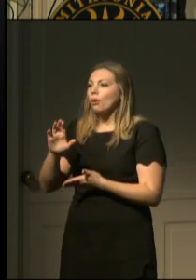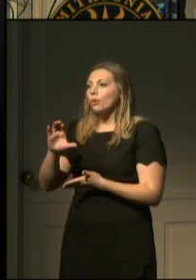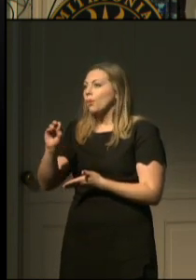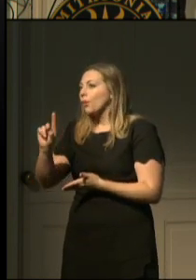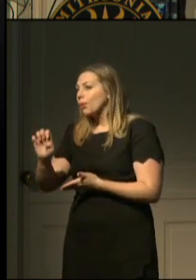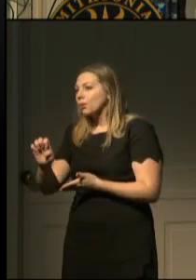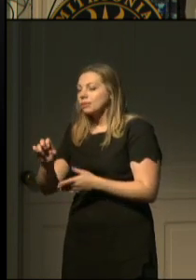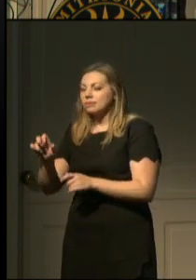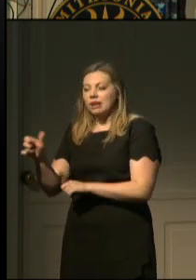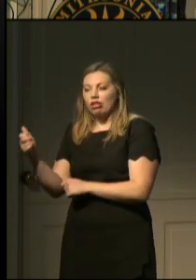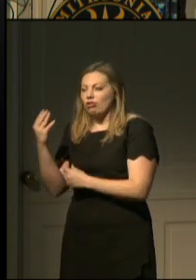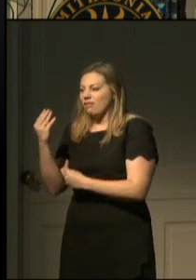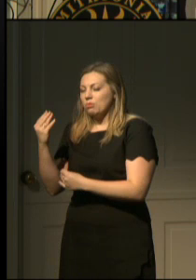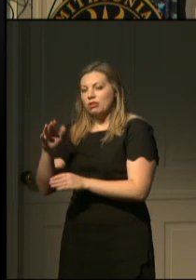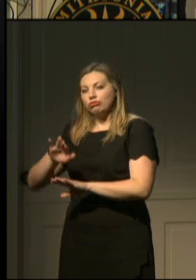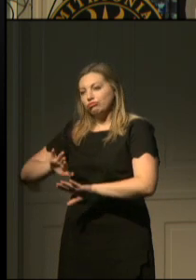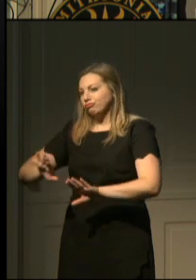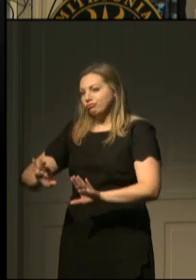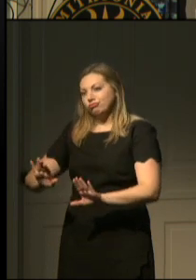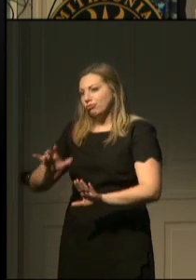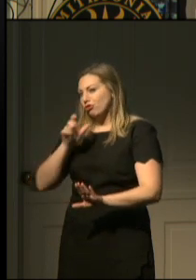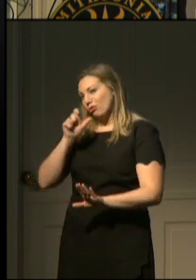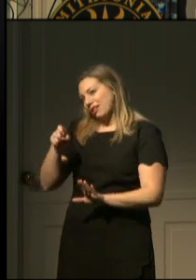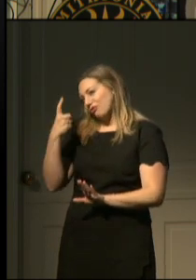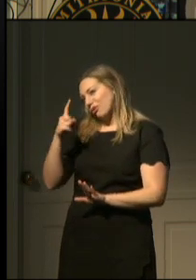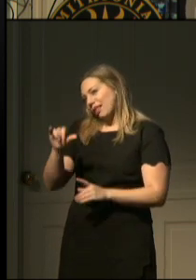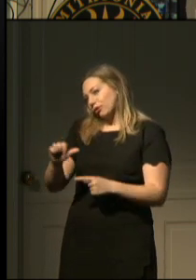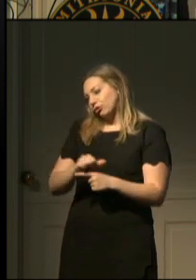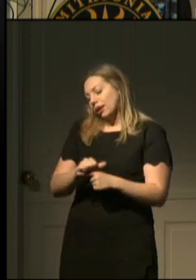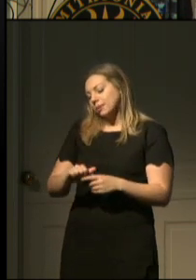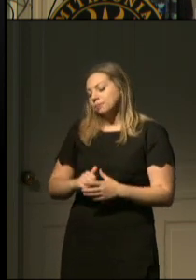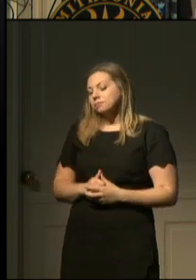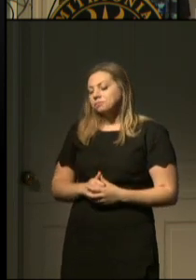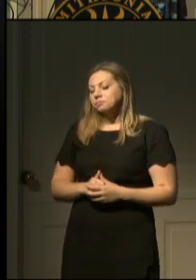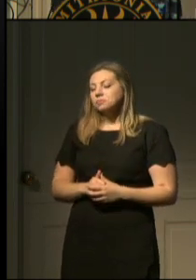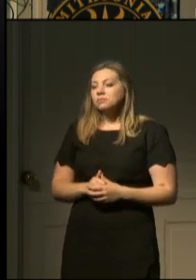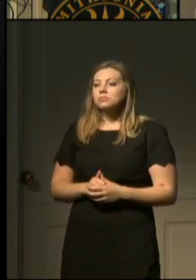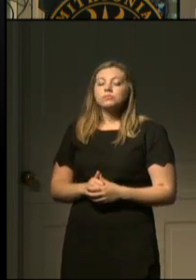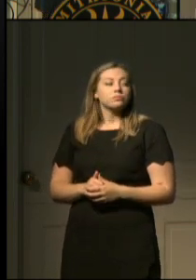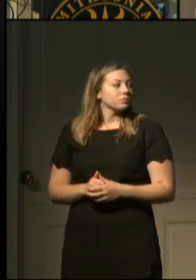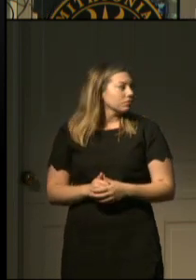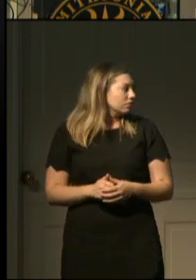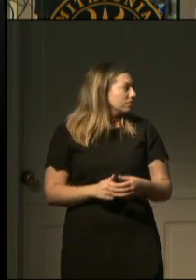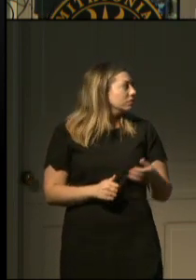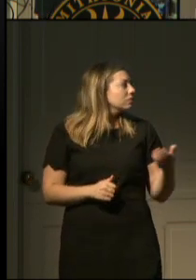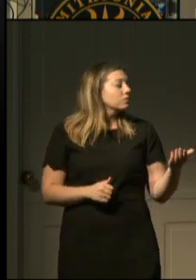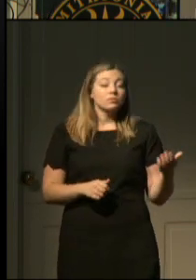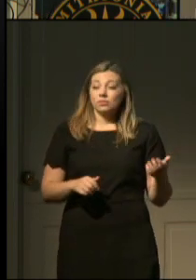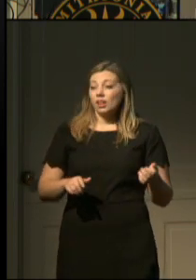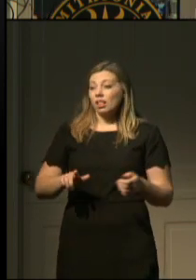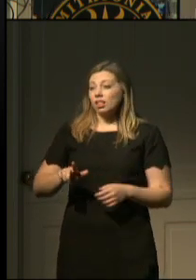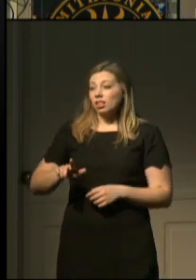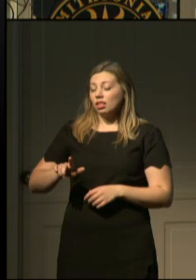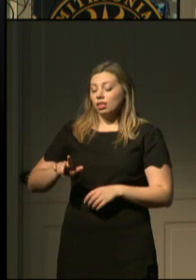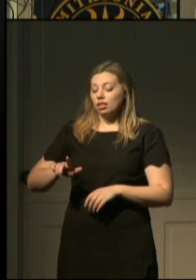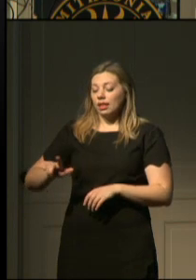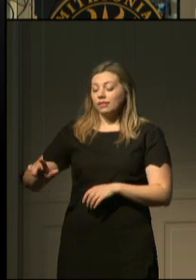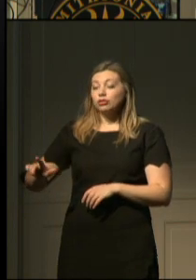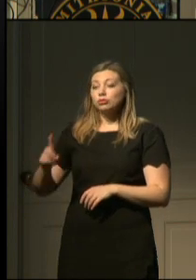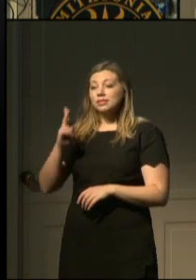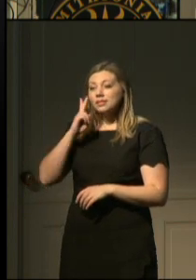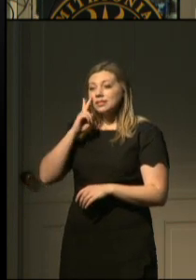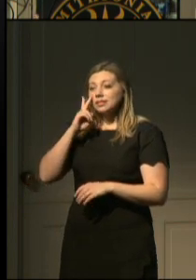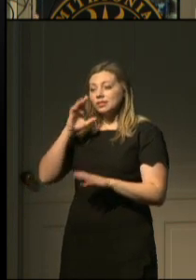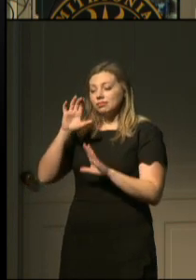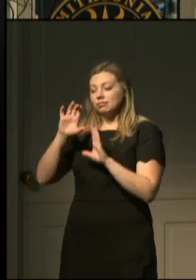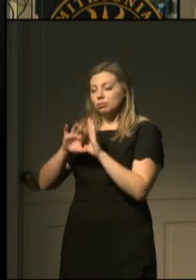for the training. And on the left are the images from the actual